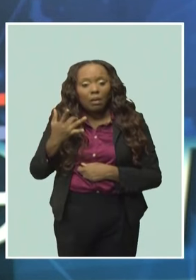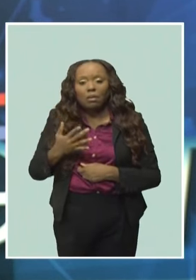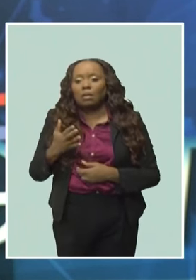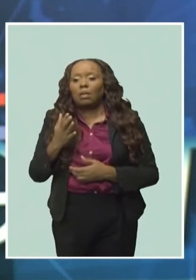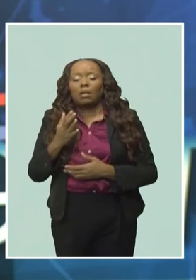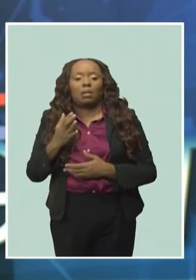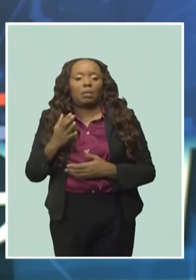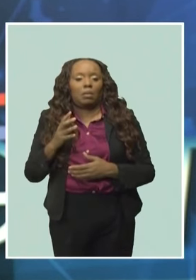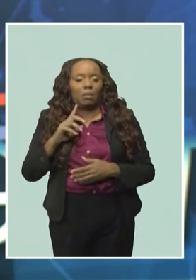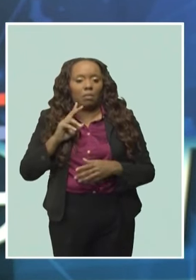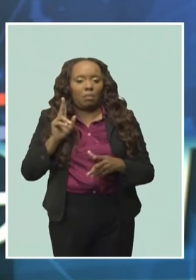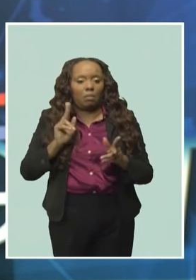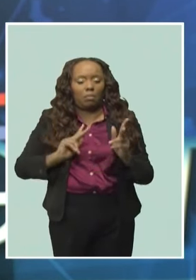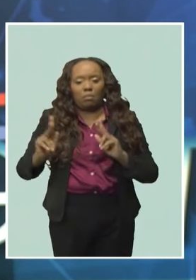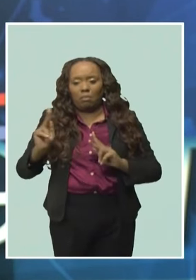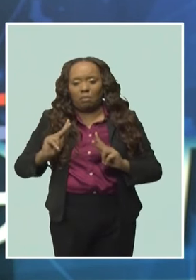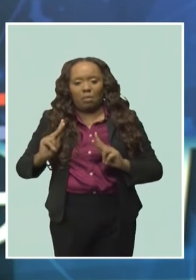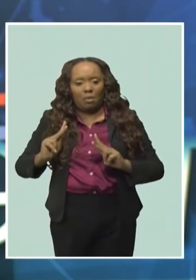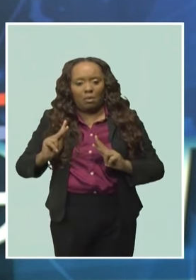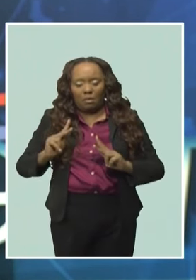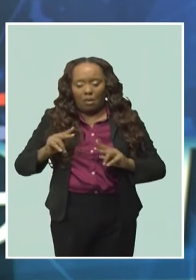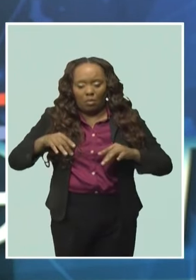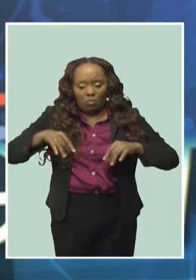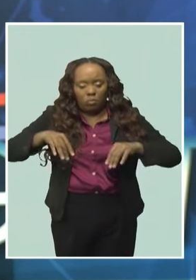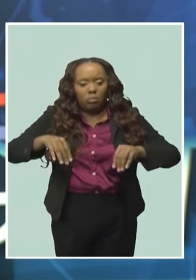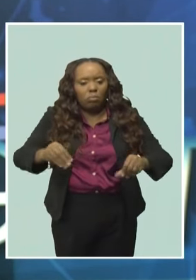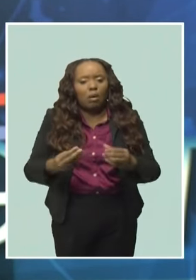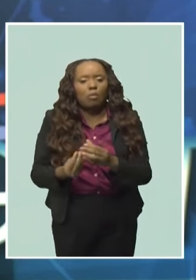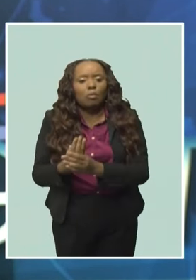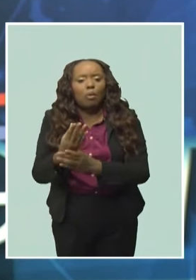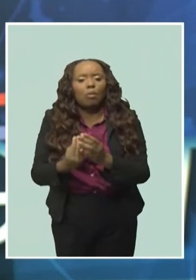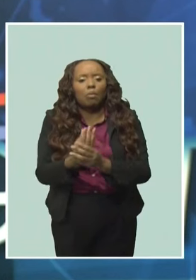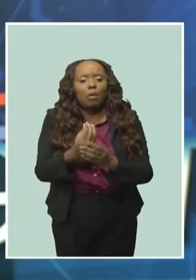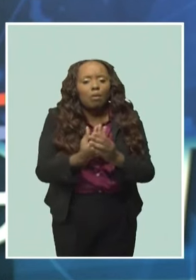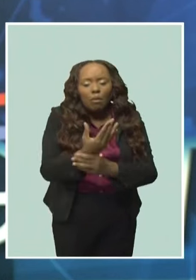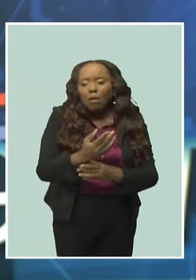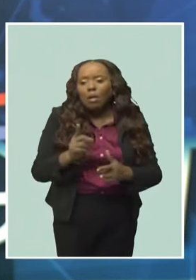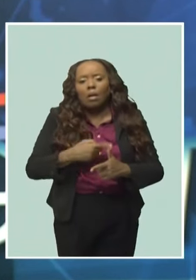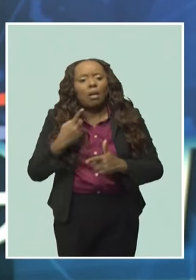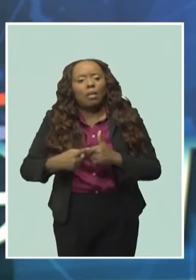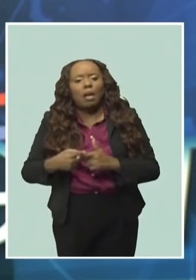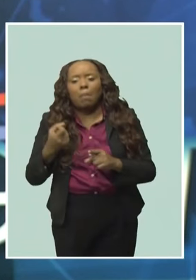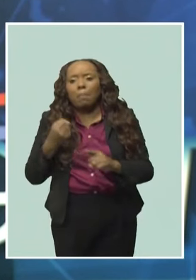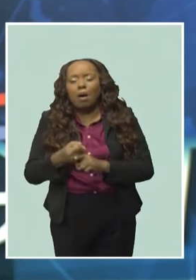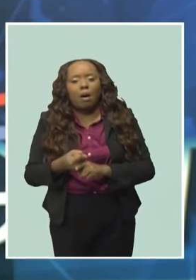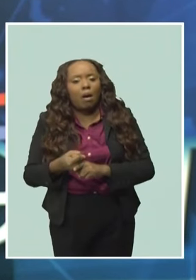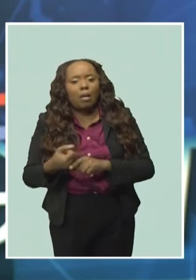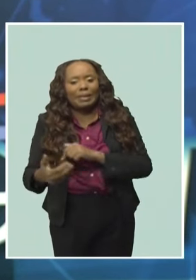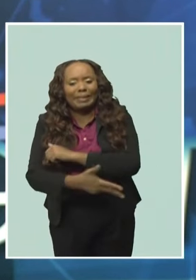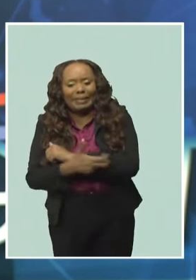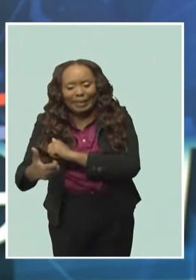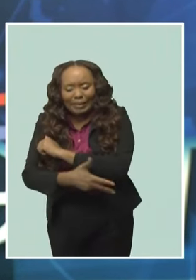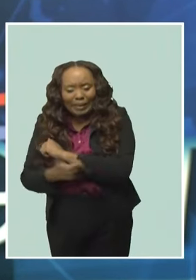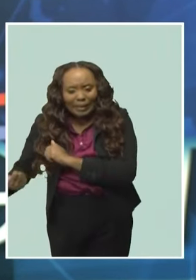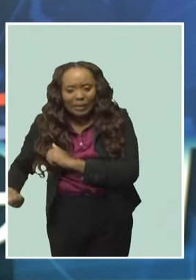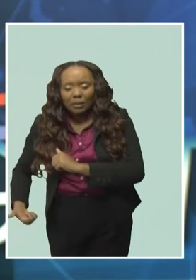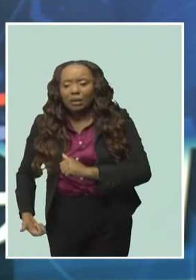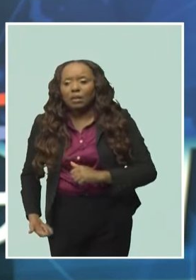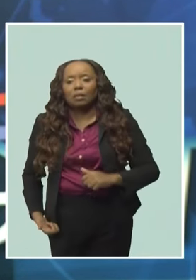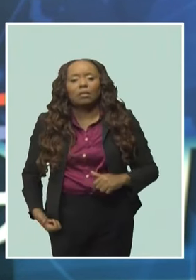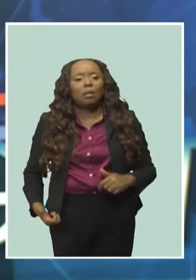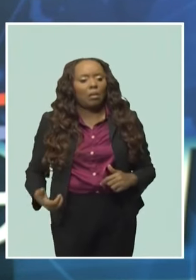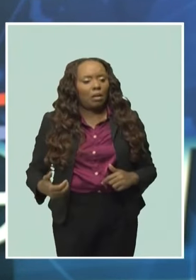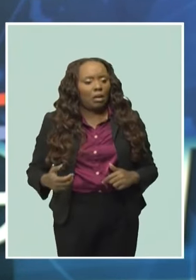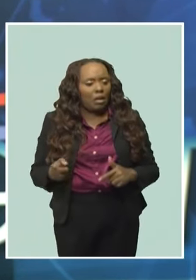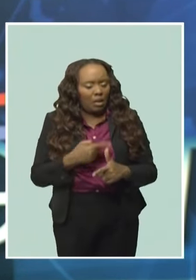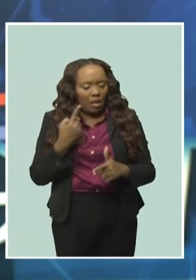larceny. Speaking on the sidelines of the estimates debate at Parliament, Mr. James said not only farmers are being impacted by the theft of their